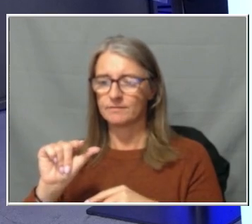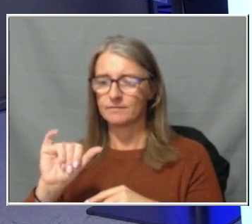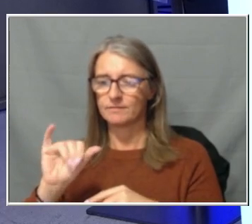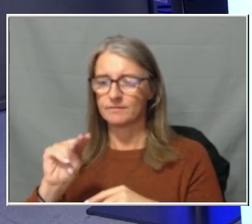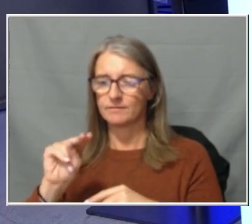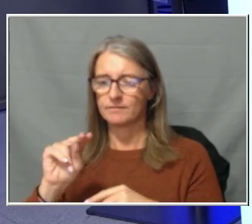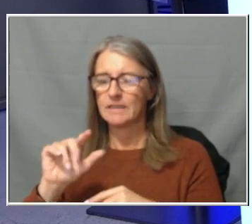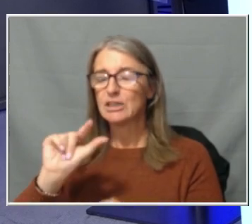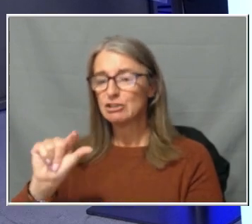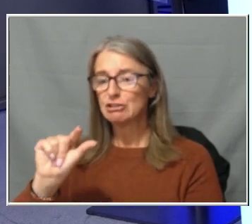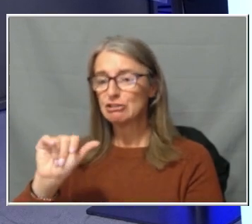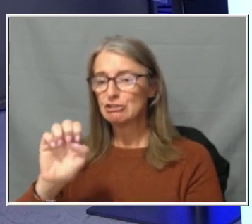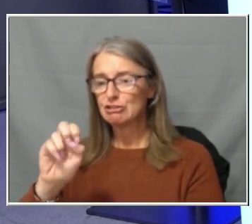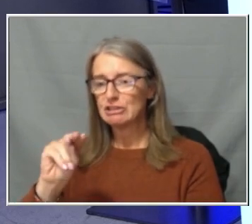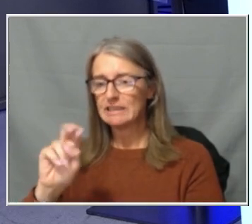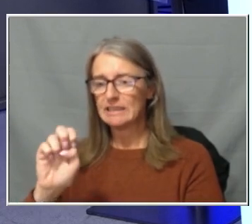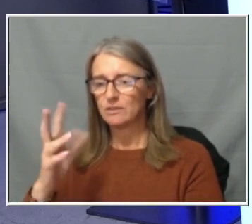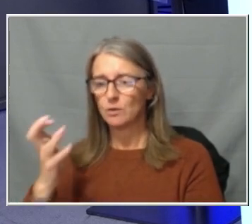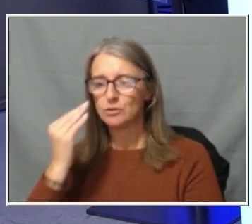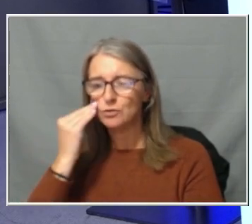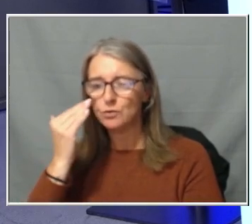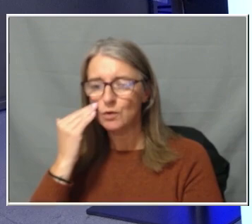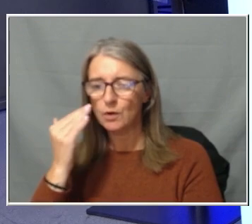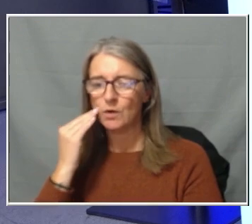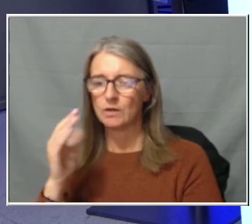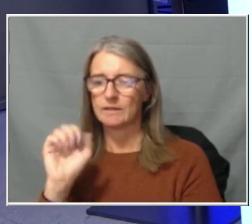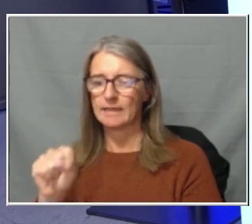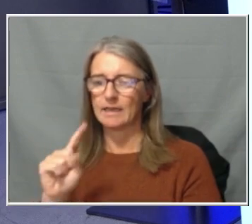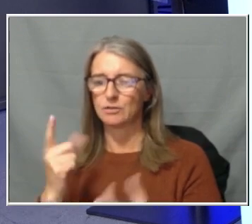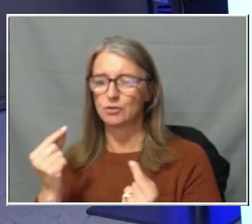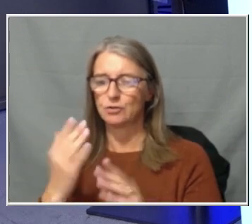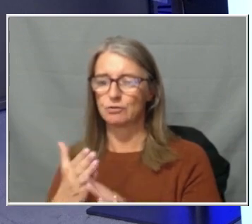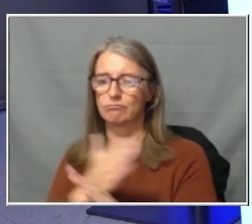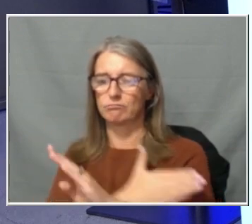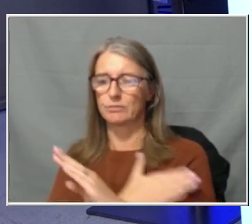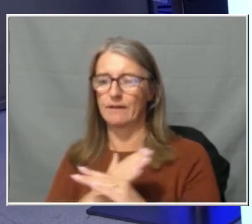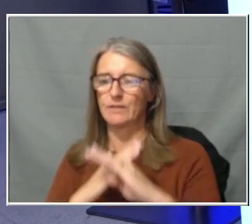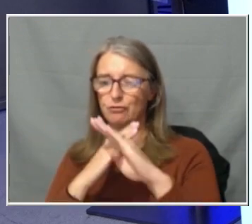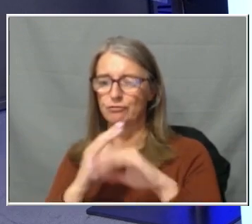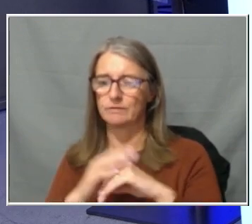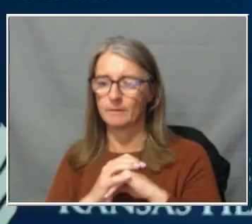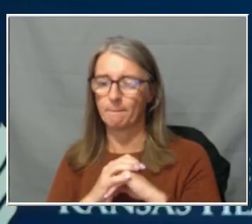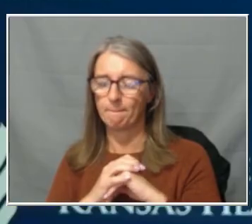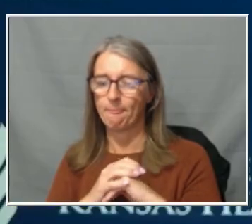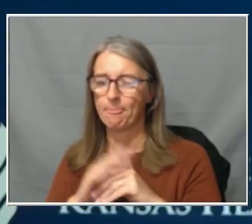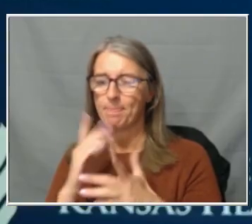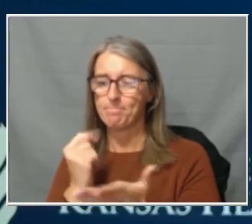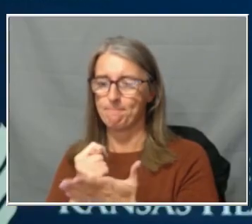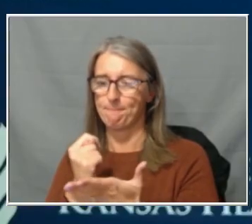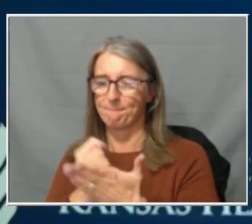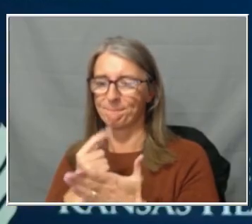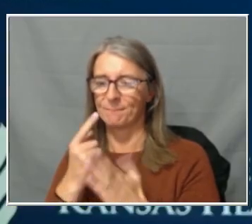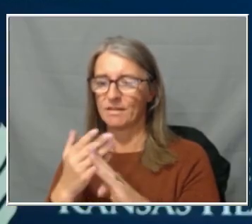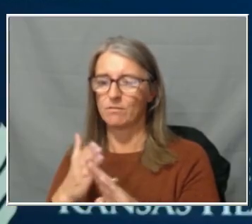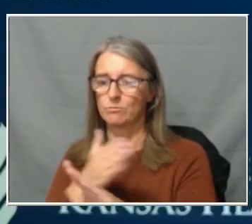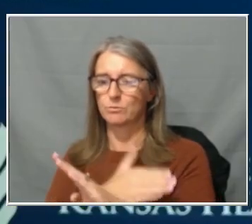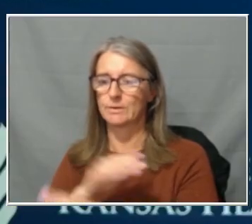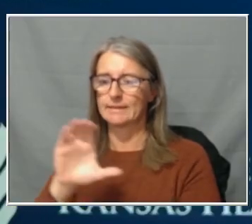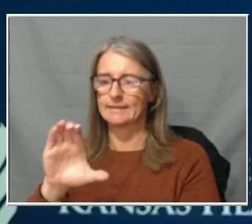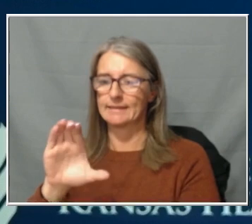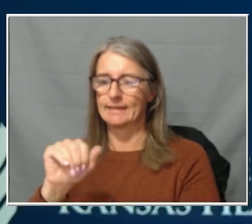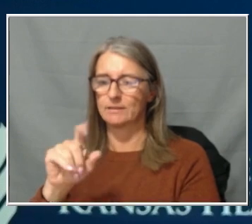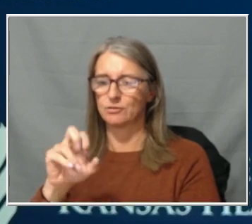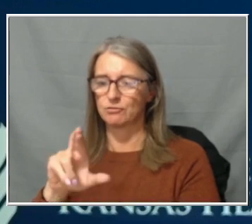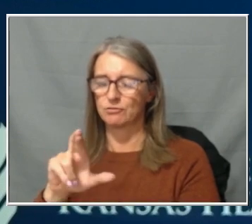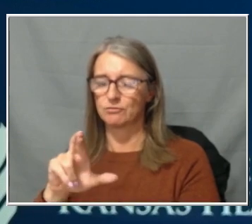system to attack precancers or basal cell cancers? There are treatments for precancers, and there